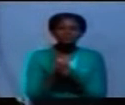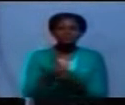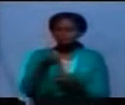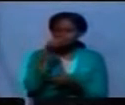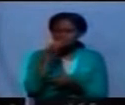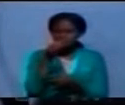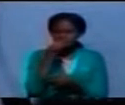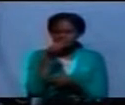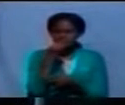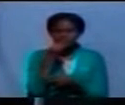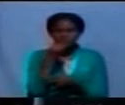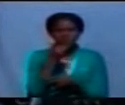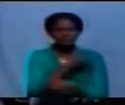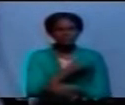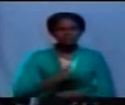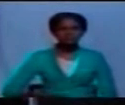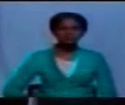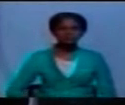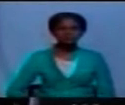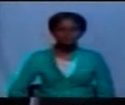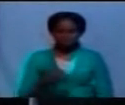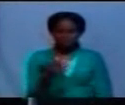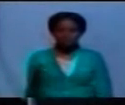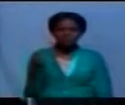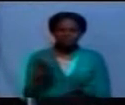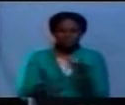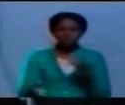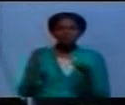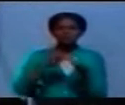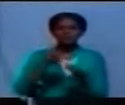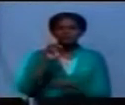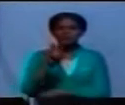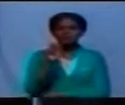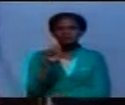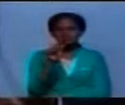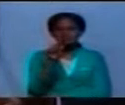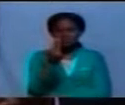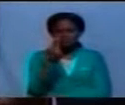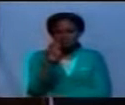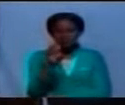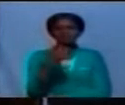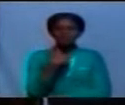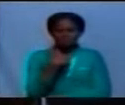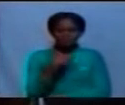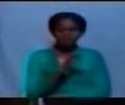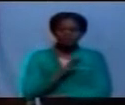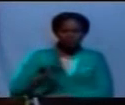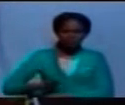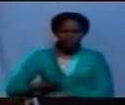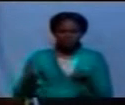Consumption should be strictly to things that add value to you. Definitely you have a small portion for food, it adds